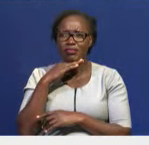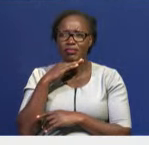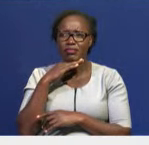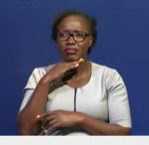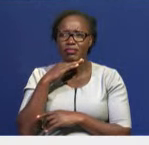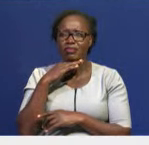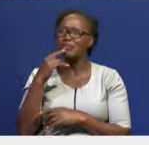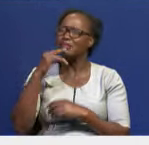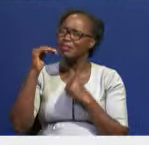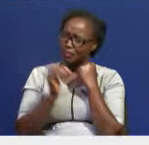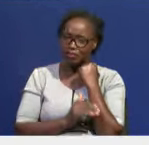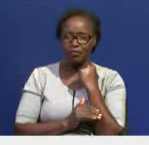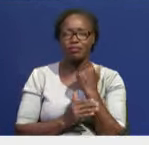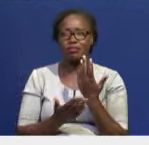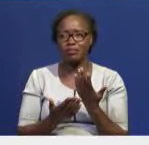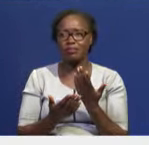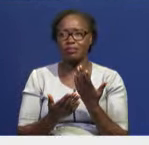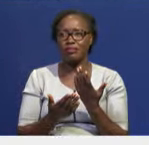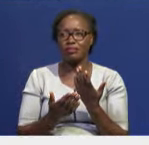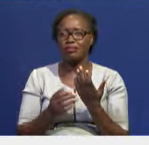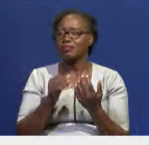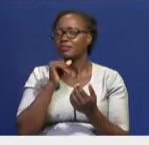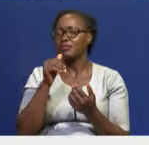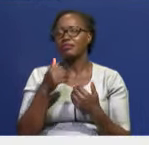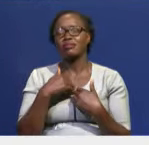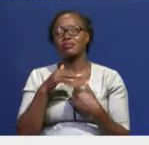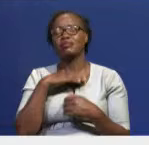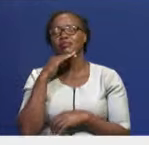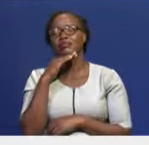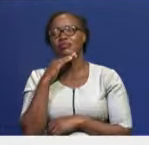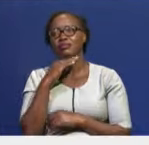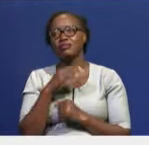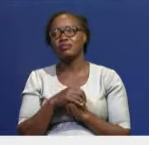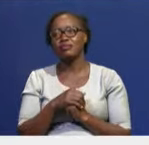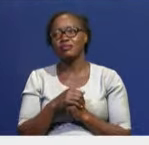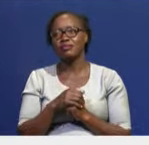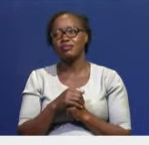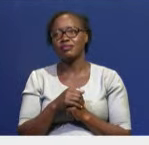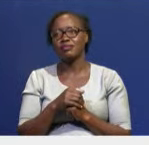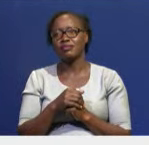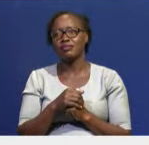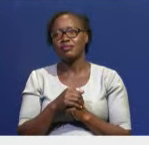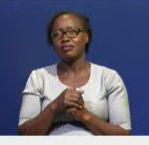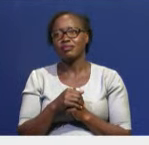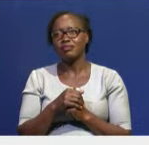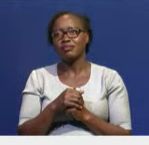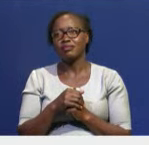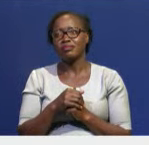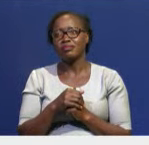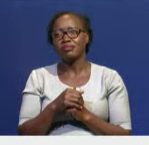Very unfortunately, they shouldn't have lost their lives. And